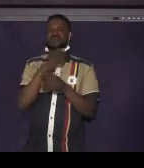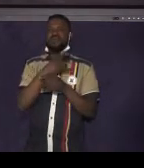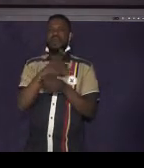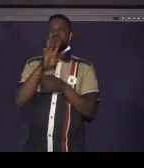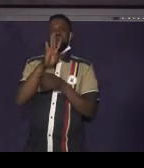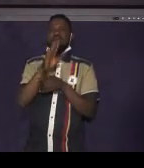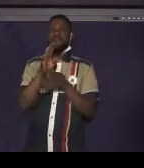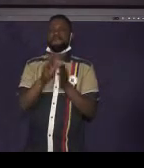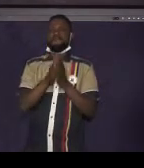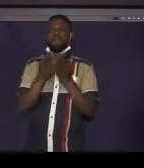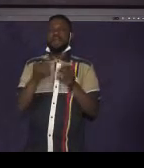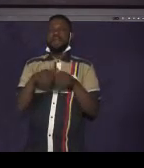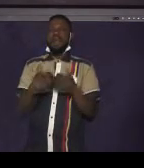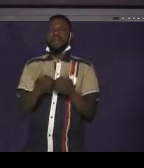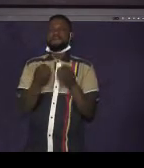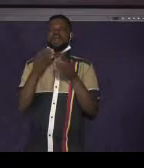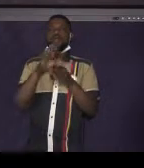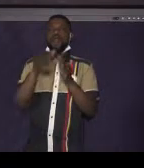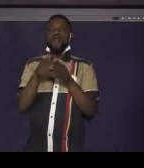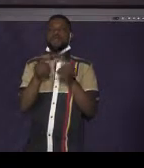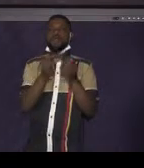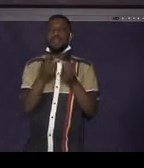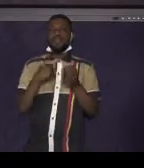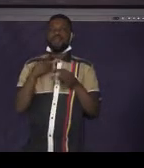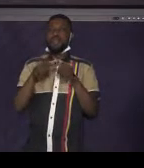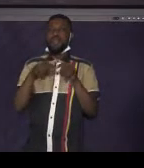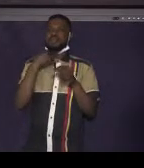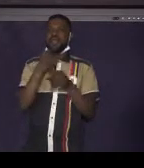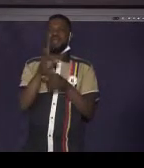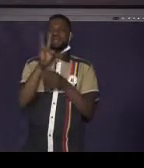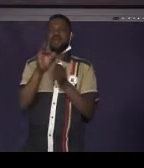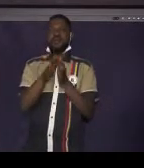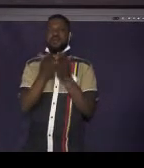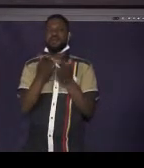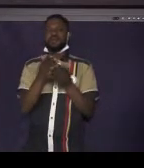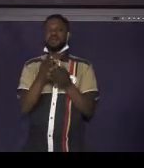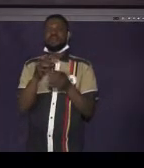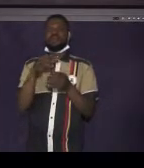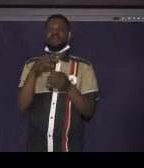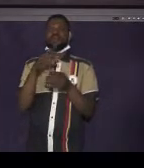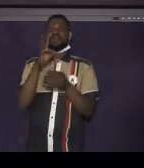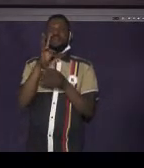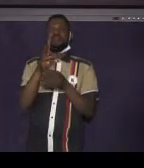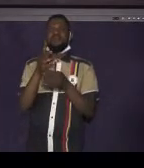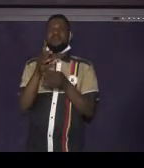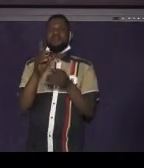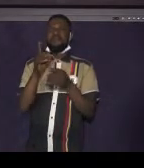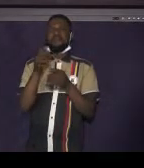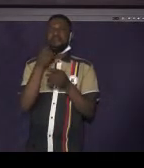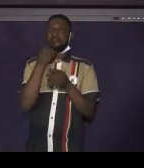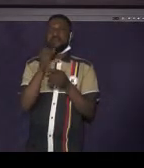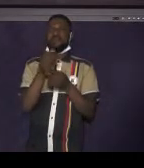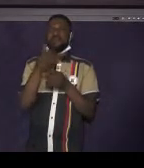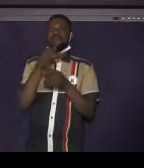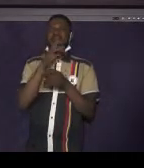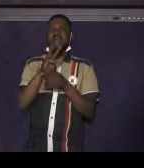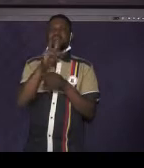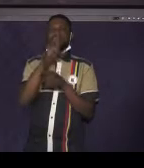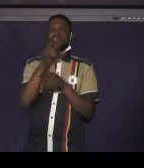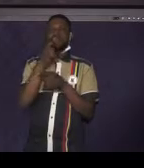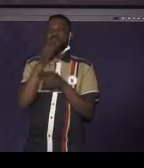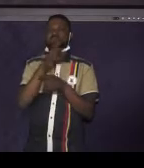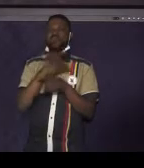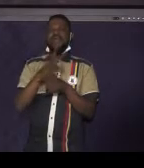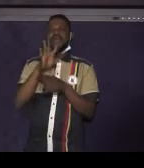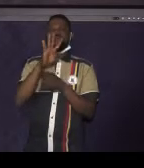books, how many altogether? You can't say 7 books, and you cannot say 7 pencils. There are 3 pencils and